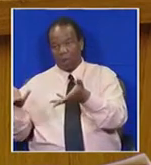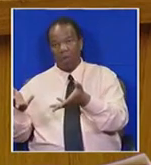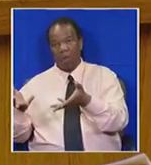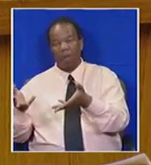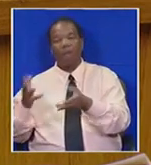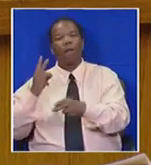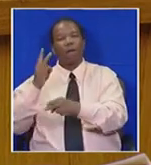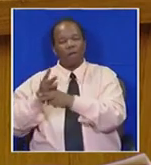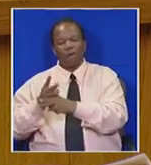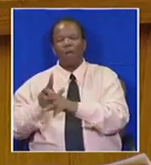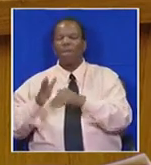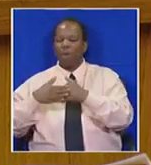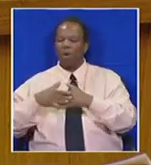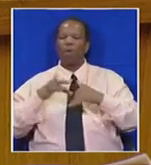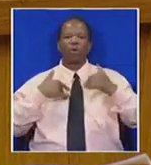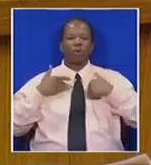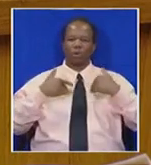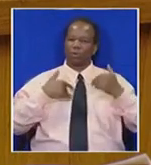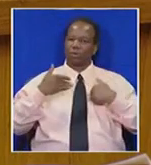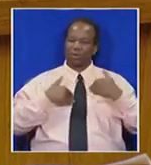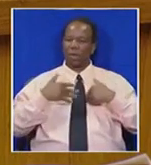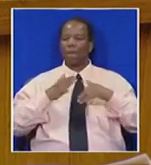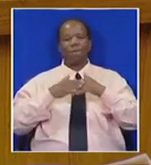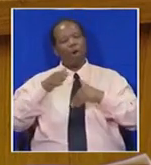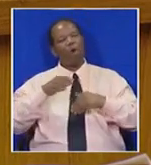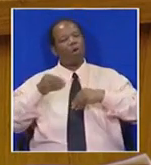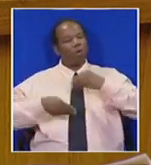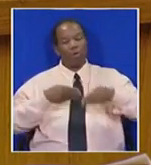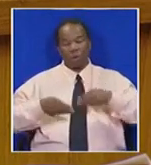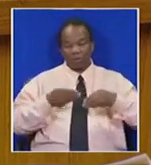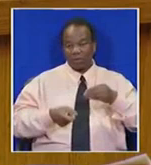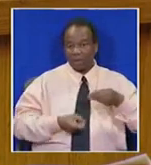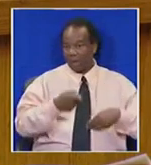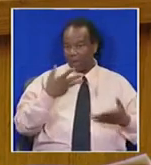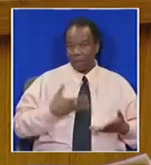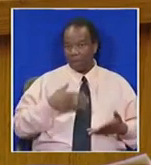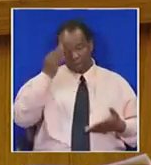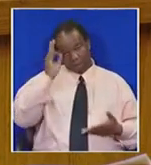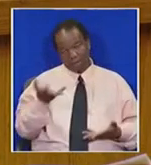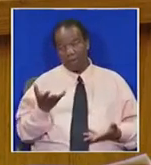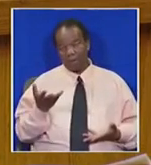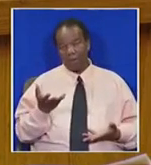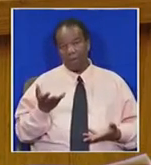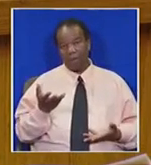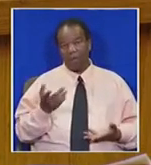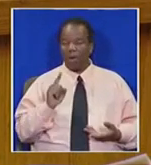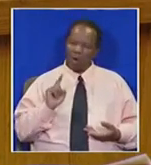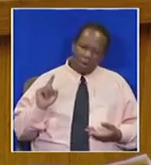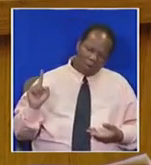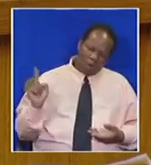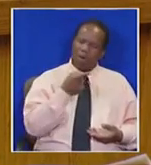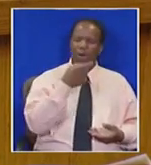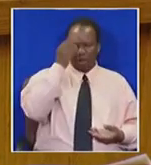equally concerned about the increasing manifestation of corruption in the public sector. And all public servants